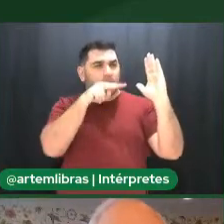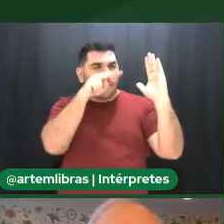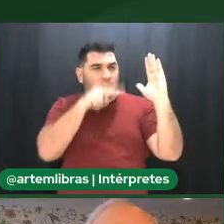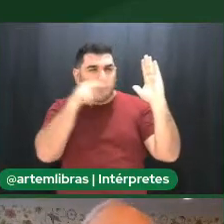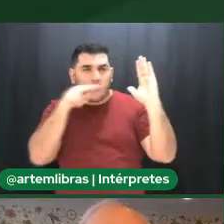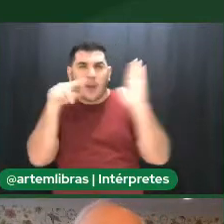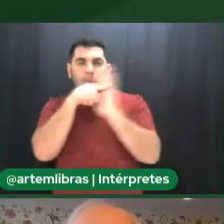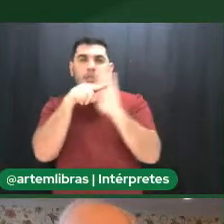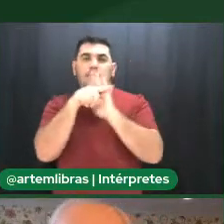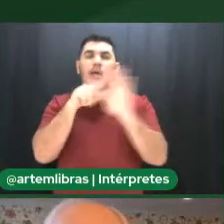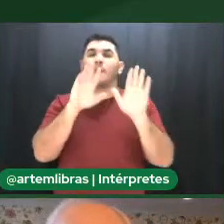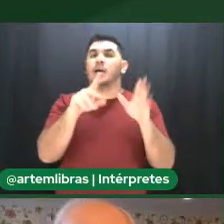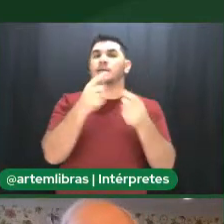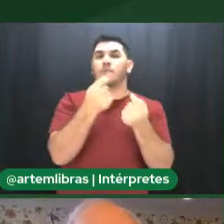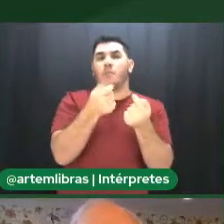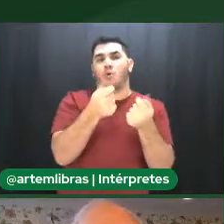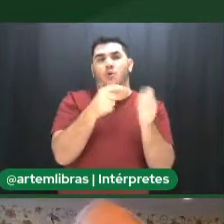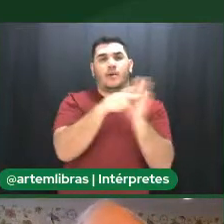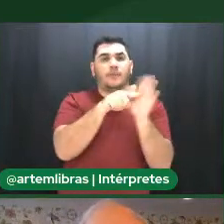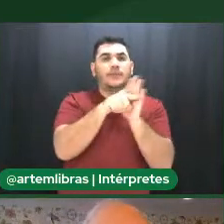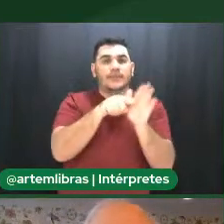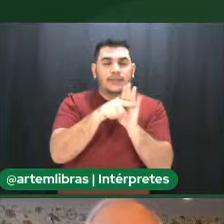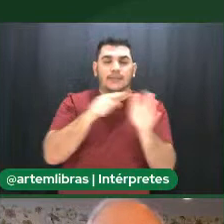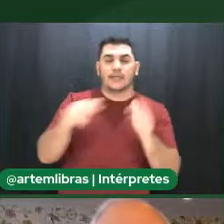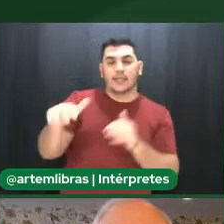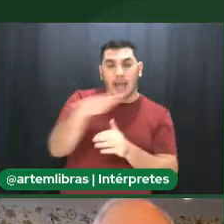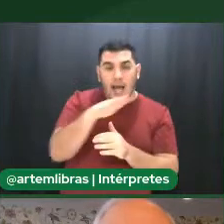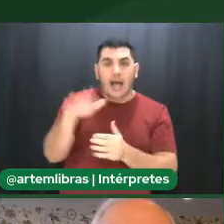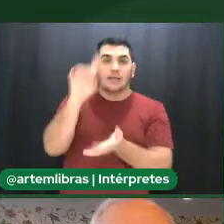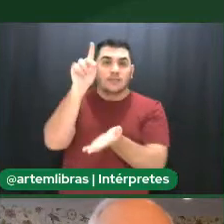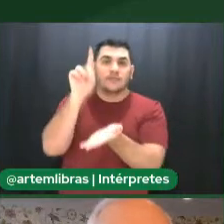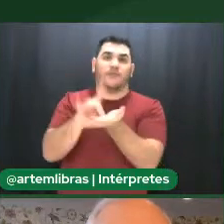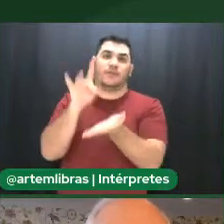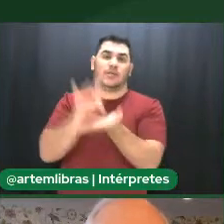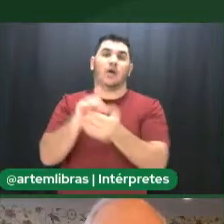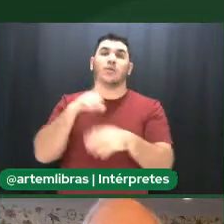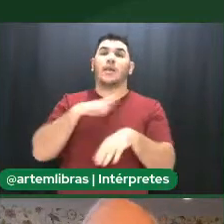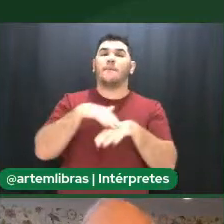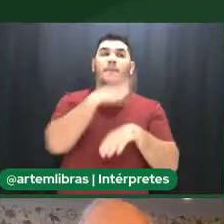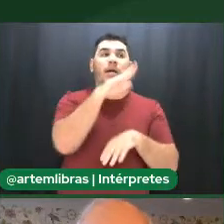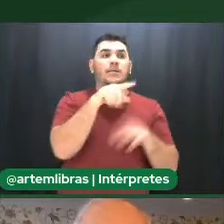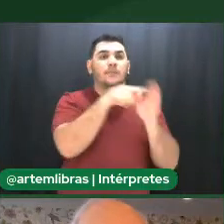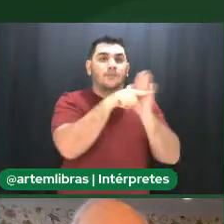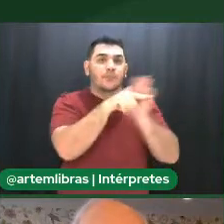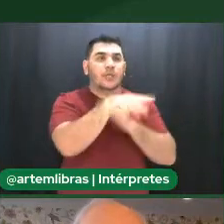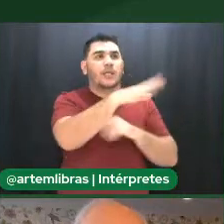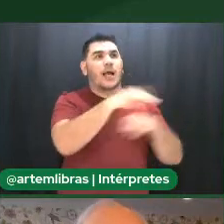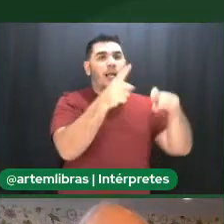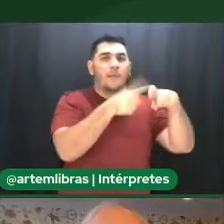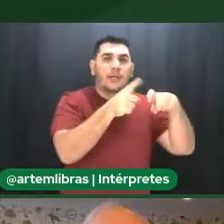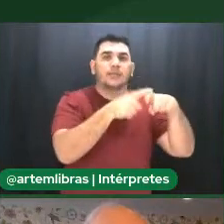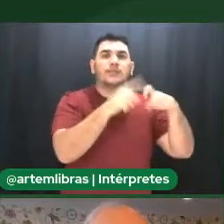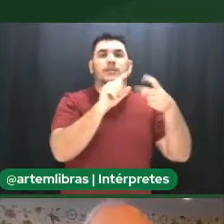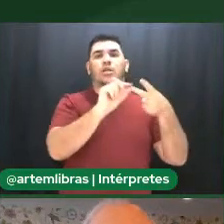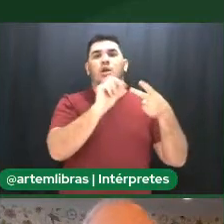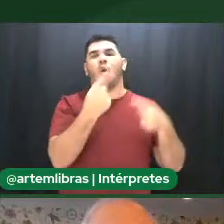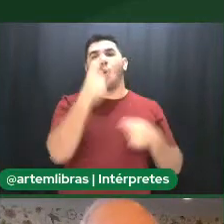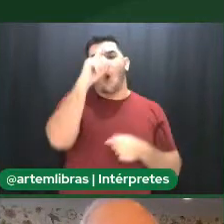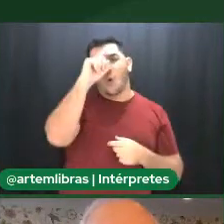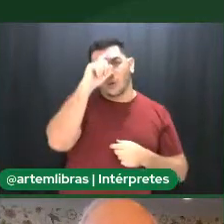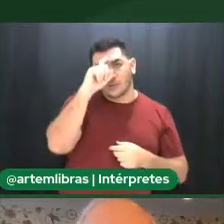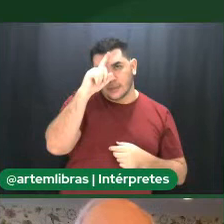medical devices, manufacturing devices, and transportation devices. A related idea is